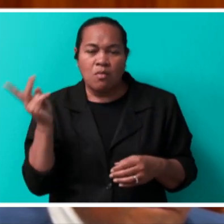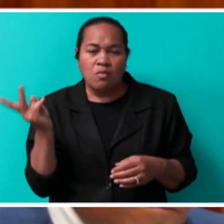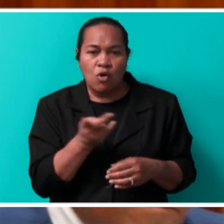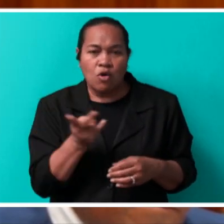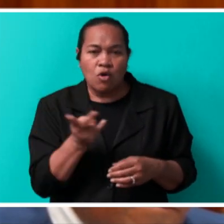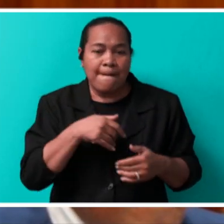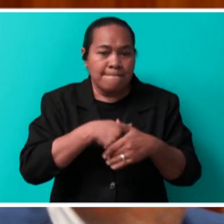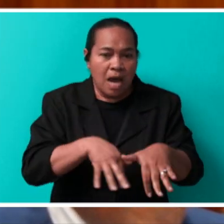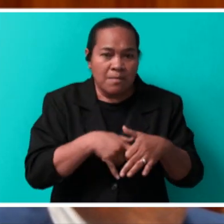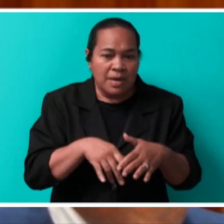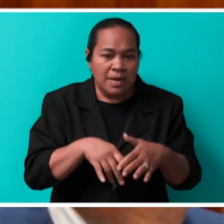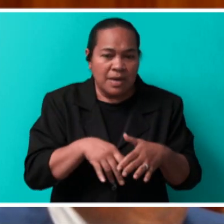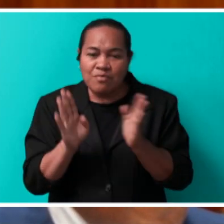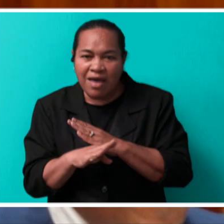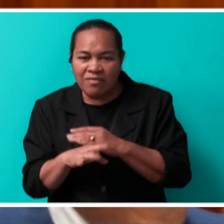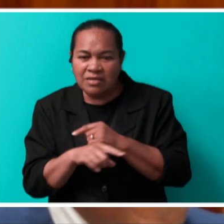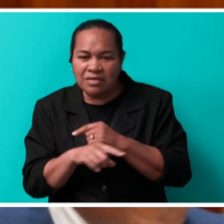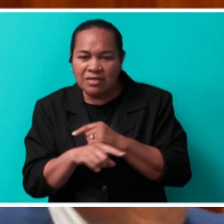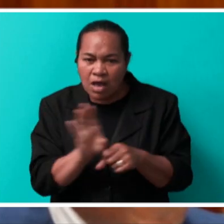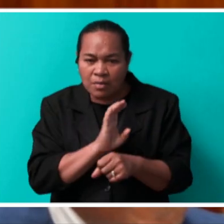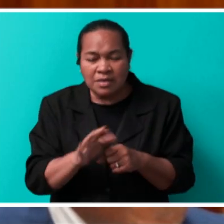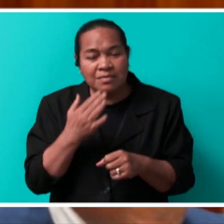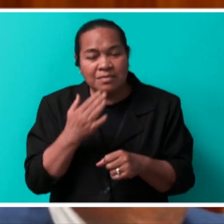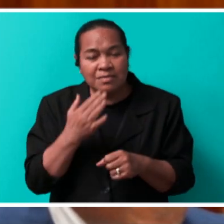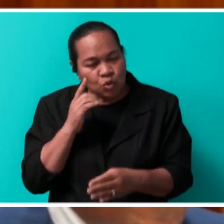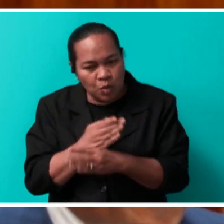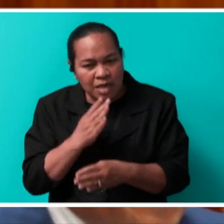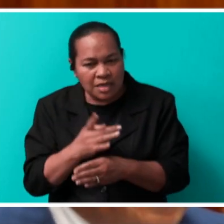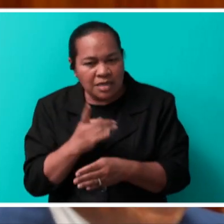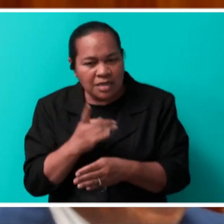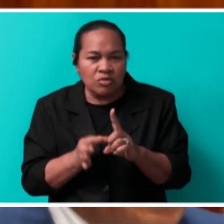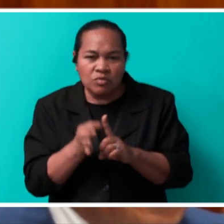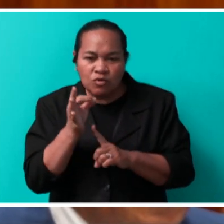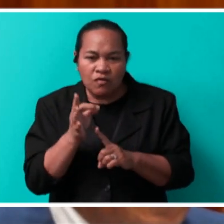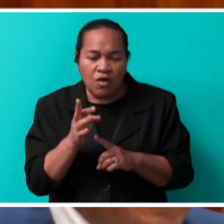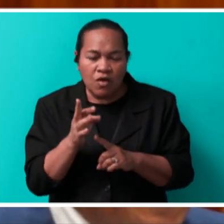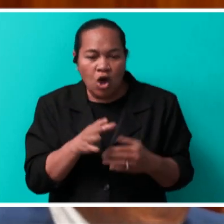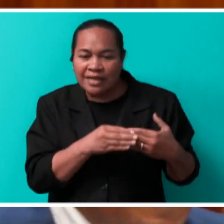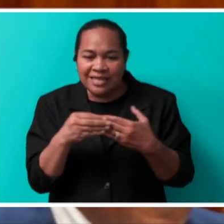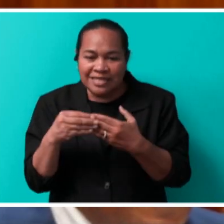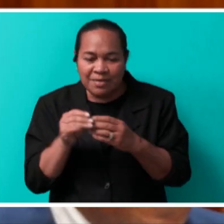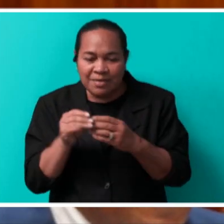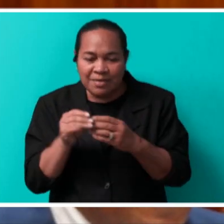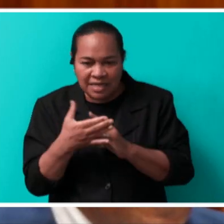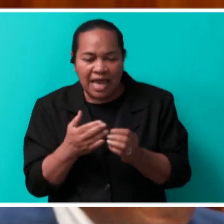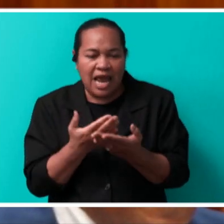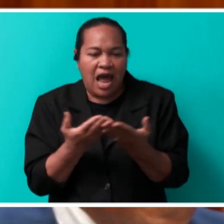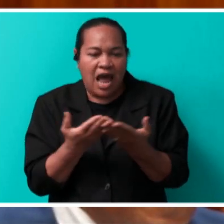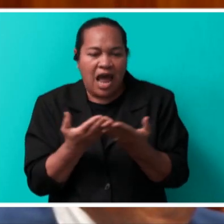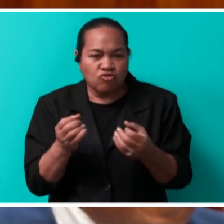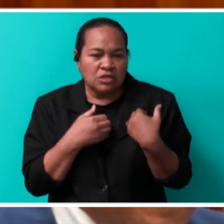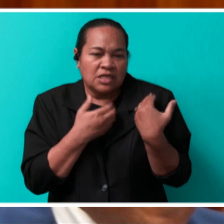sectors, to work and improve their retention strategies, leadership culture, and succession planning. This must be